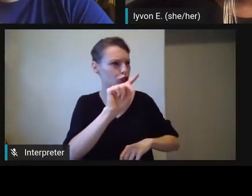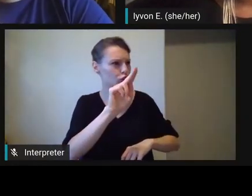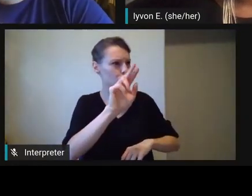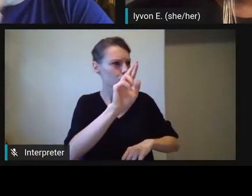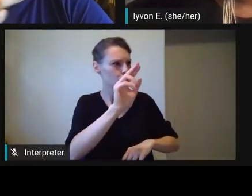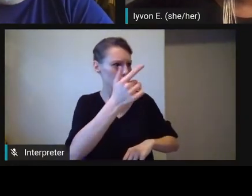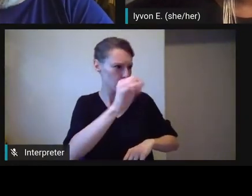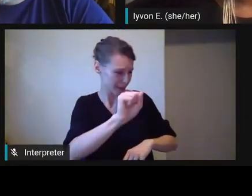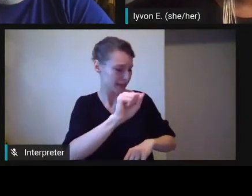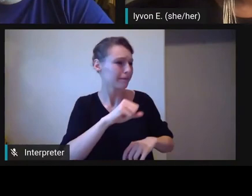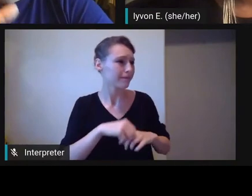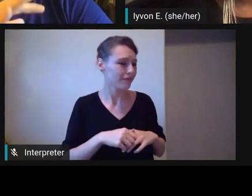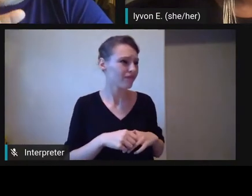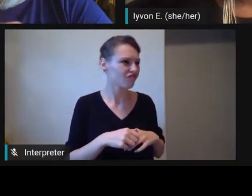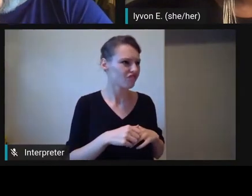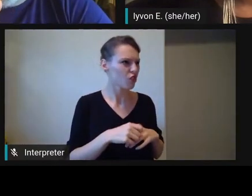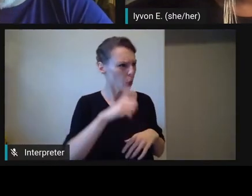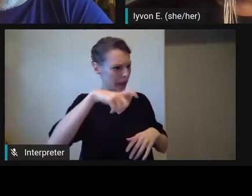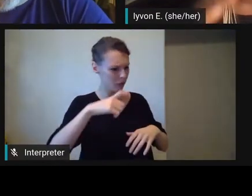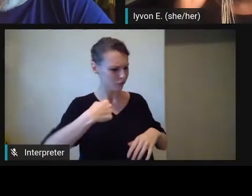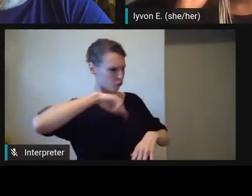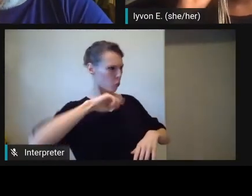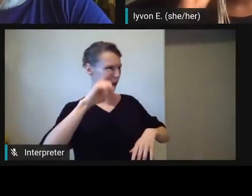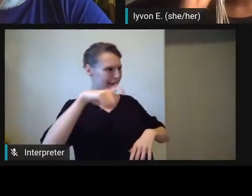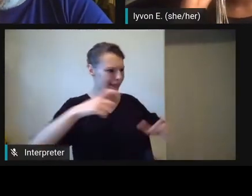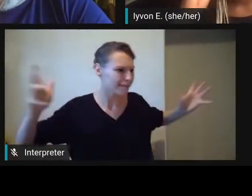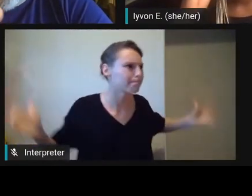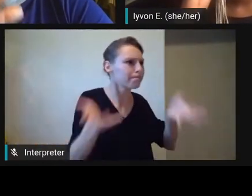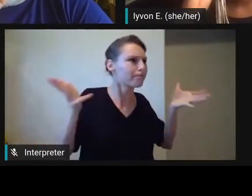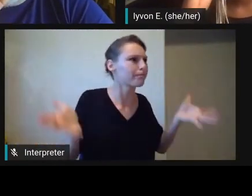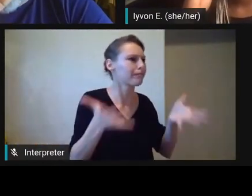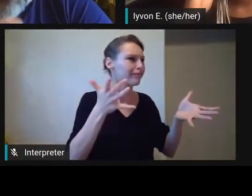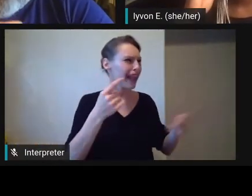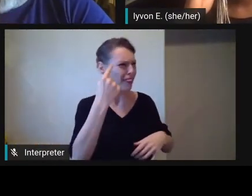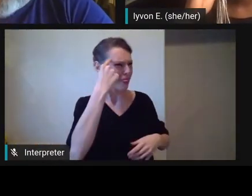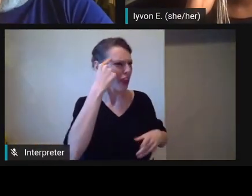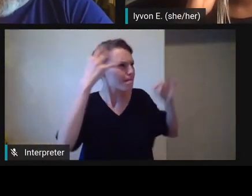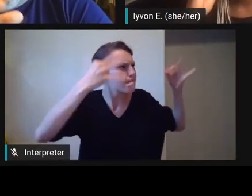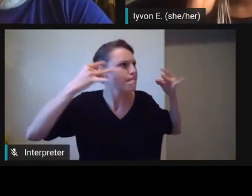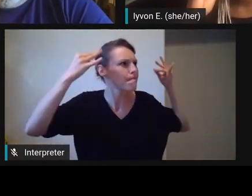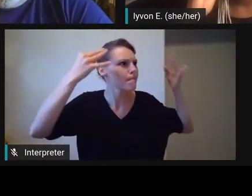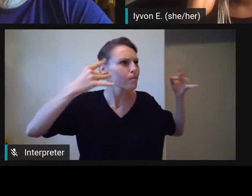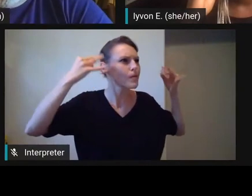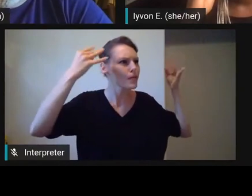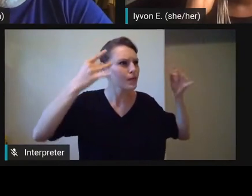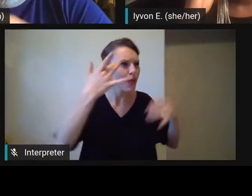empowering designers, actors, everyone in the process to be dramaturgs that makes for really successful